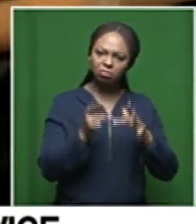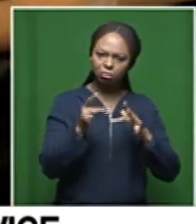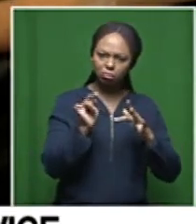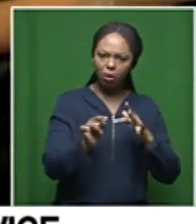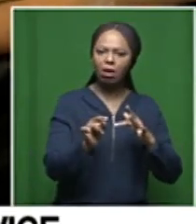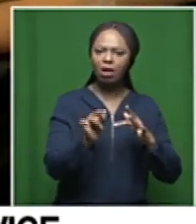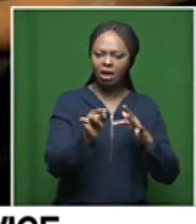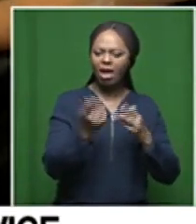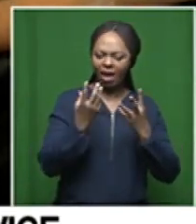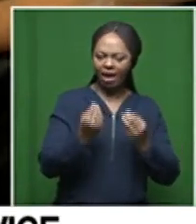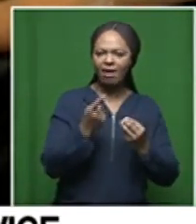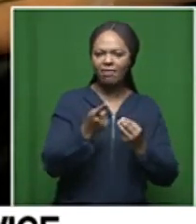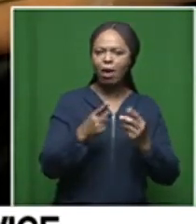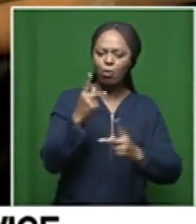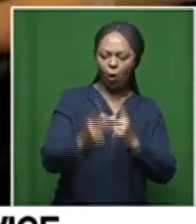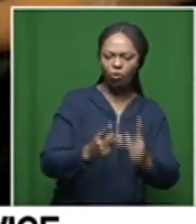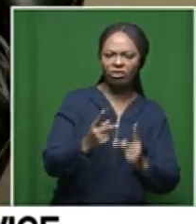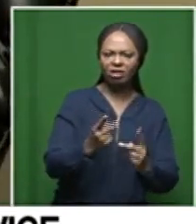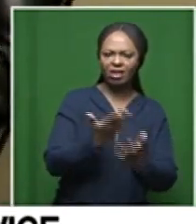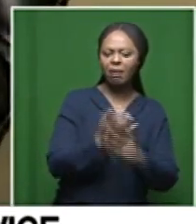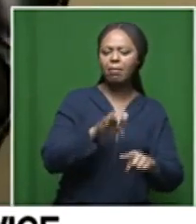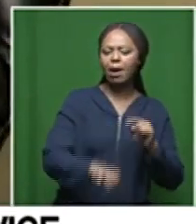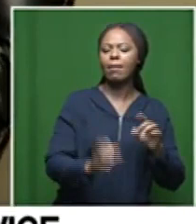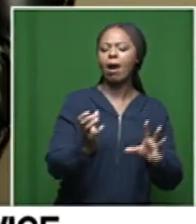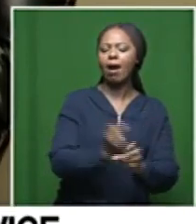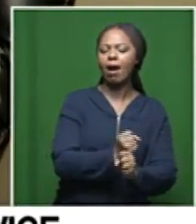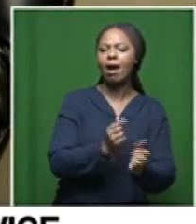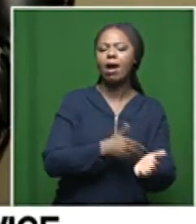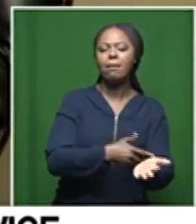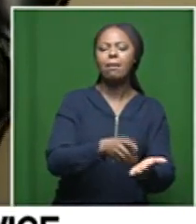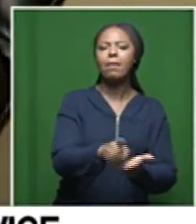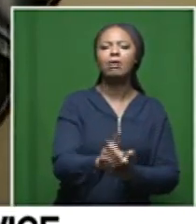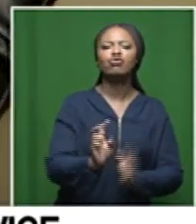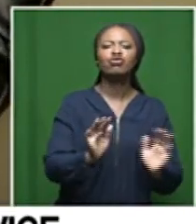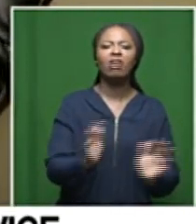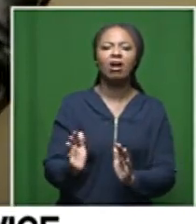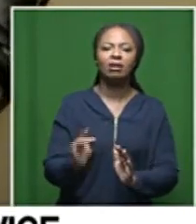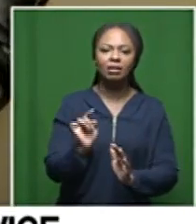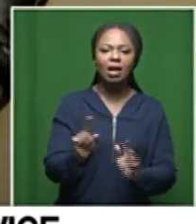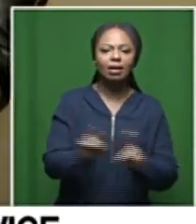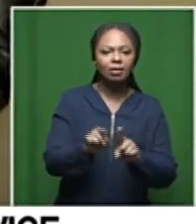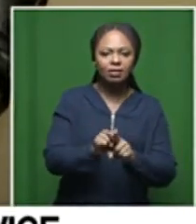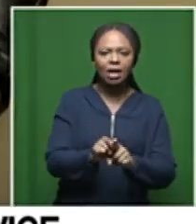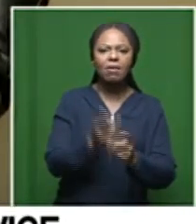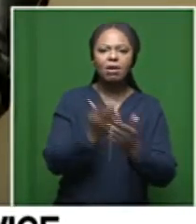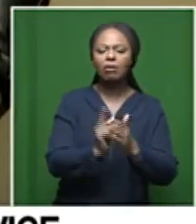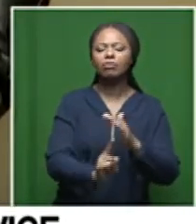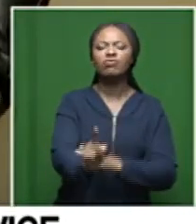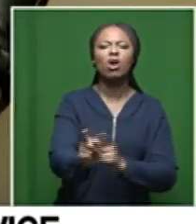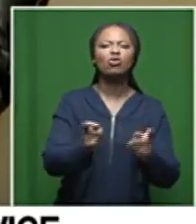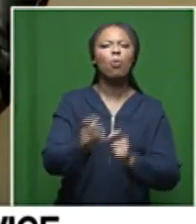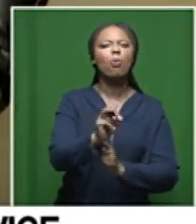is available to them. They can go to any of our mobile sites. We are present at shopping centers,